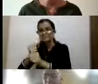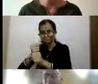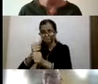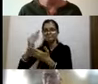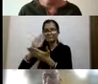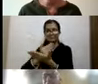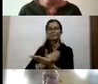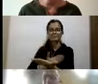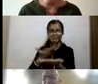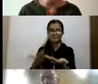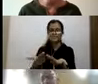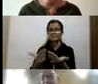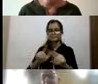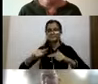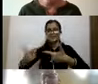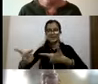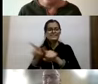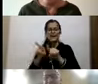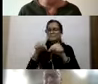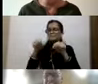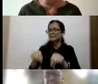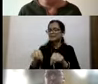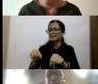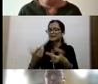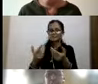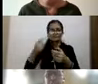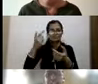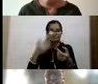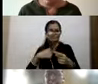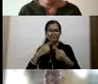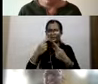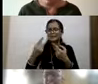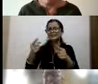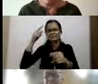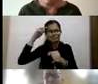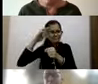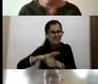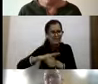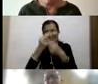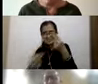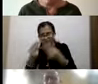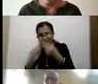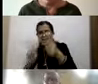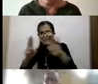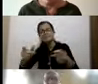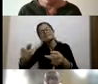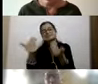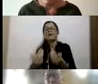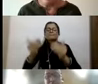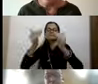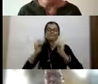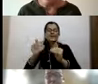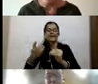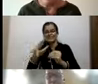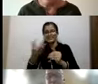level. Because we were talking of depressive and really morbid stories earlier. That's right. So you've taken it to another level. So